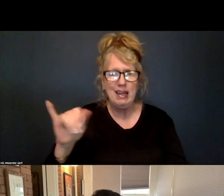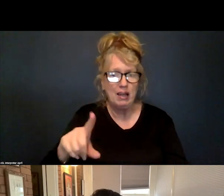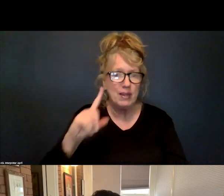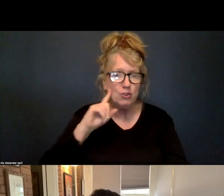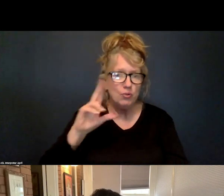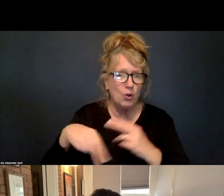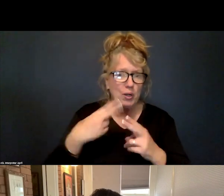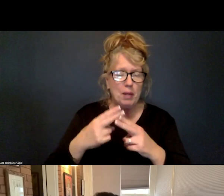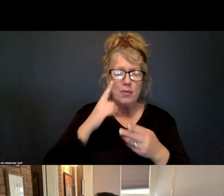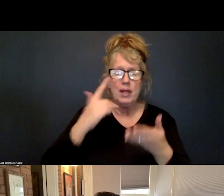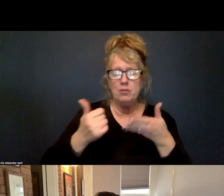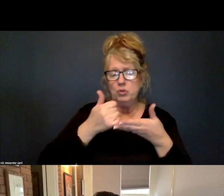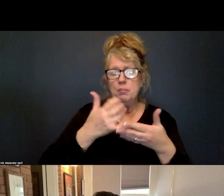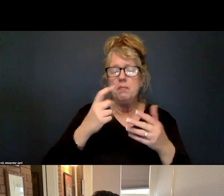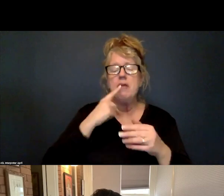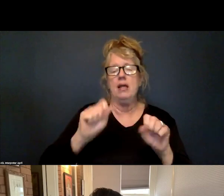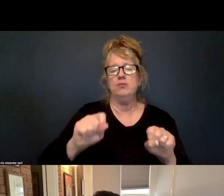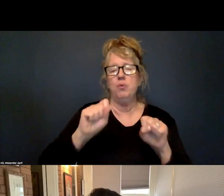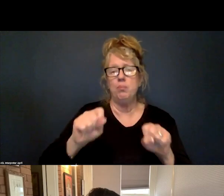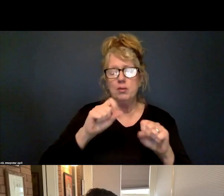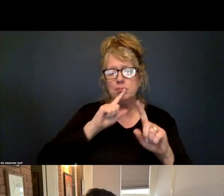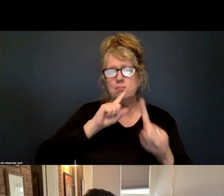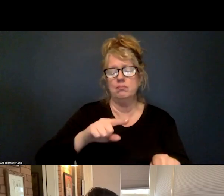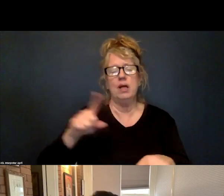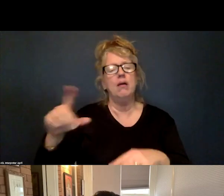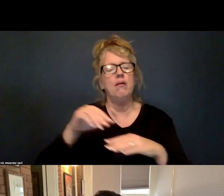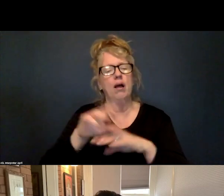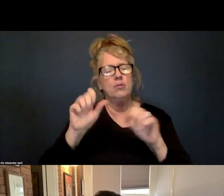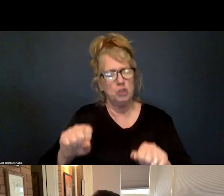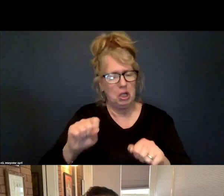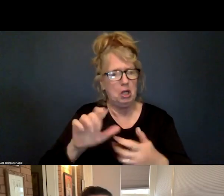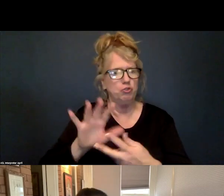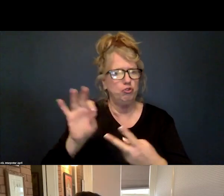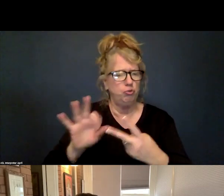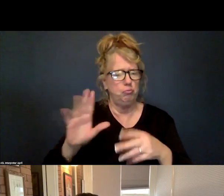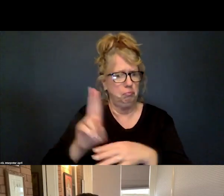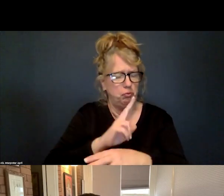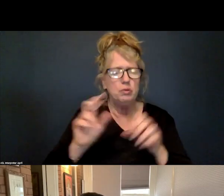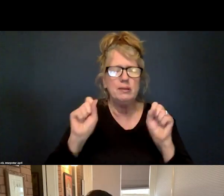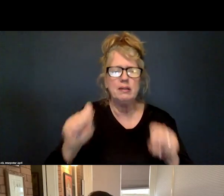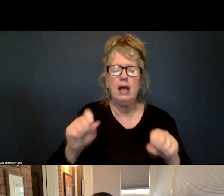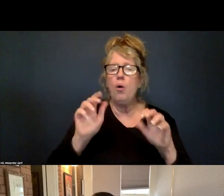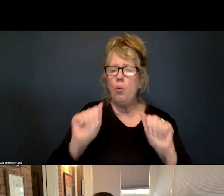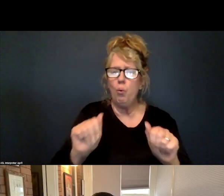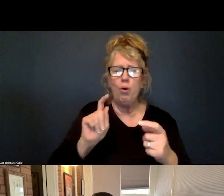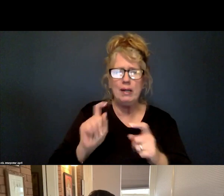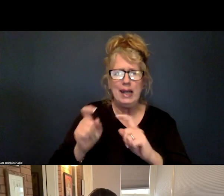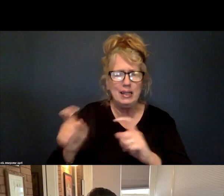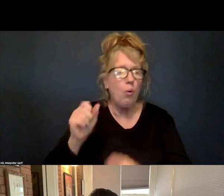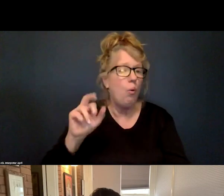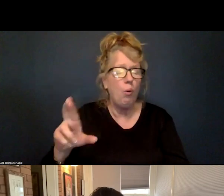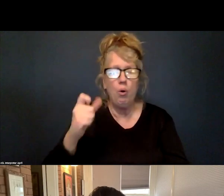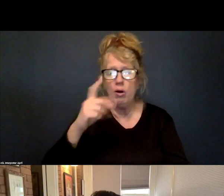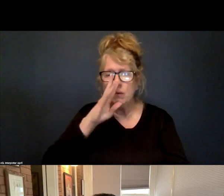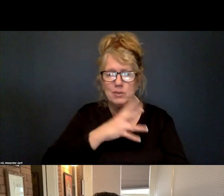to suggest a possible response. And then the counselor can choose to use that, or they can choose to edit it or ignore it. And so